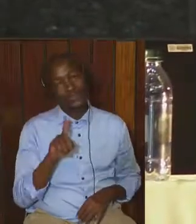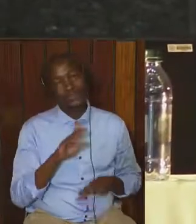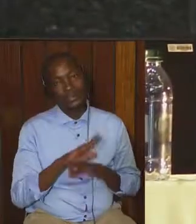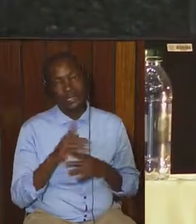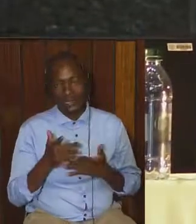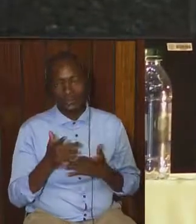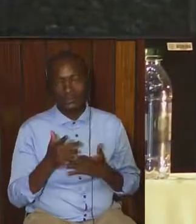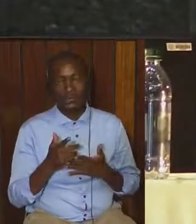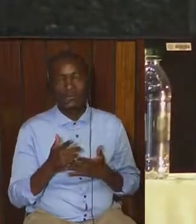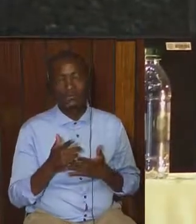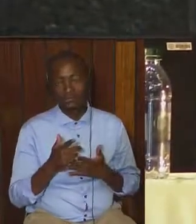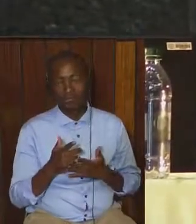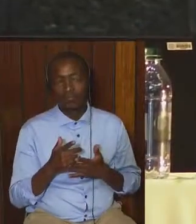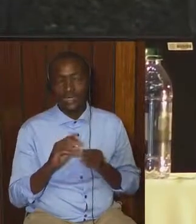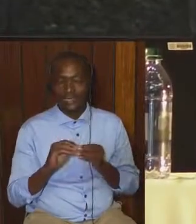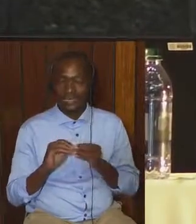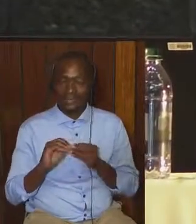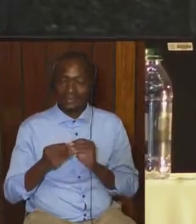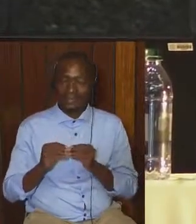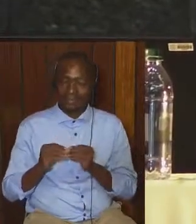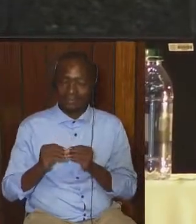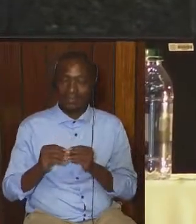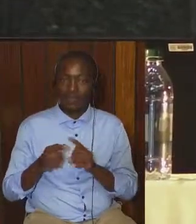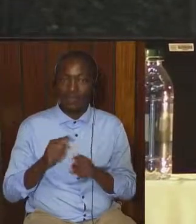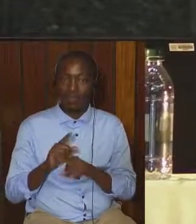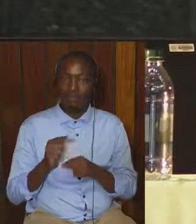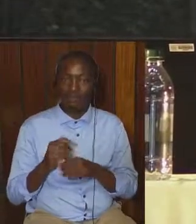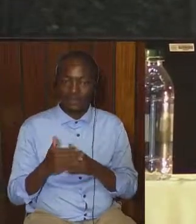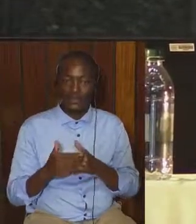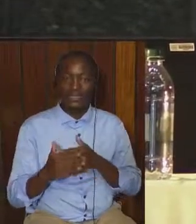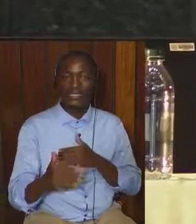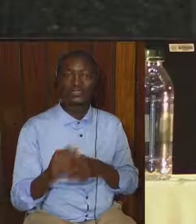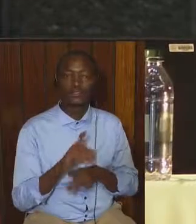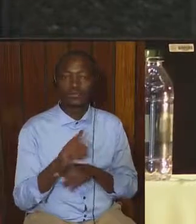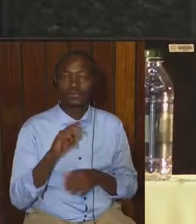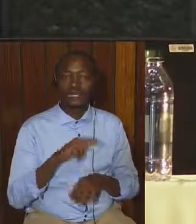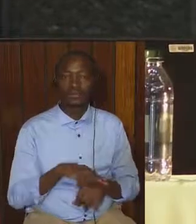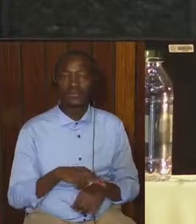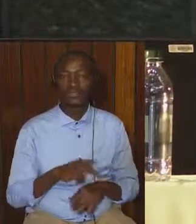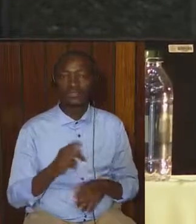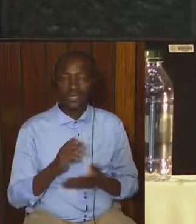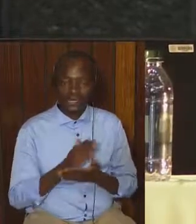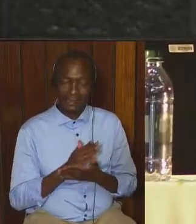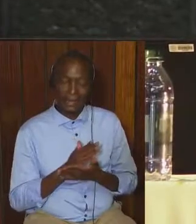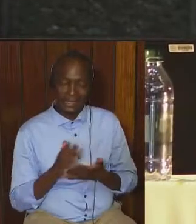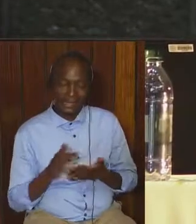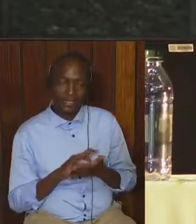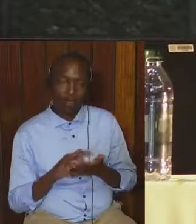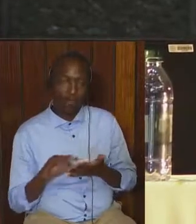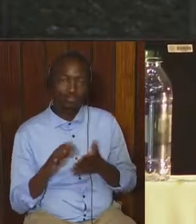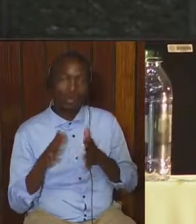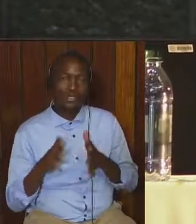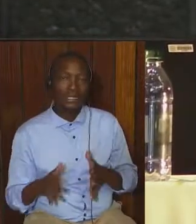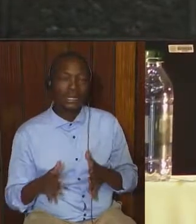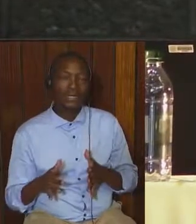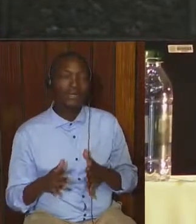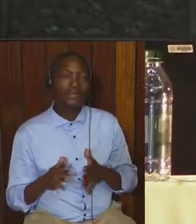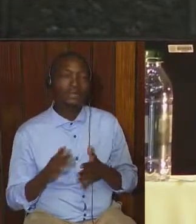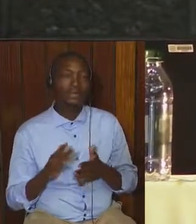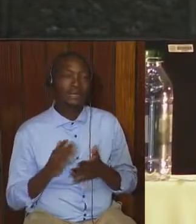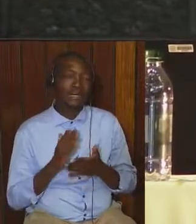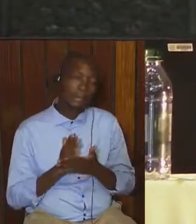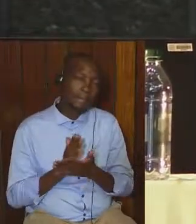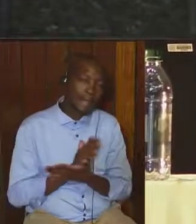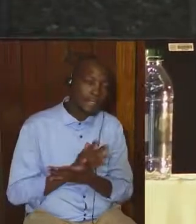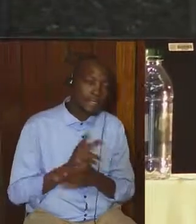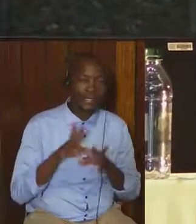indication, and the issue of the extension of time is partly the contractor and partly the